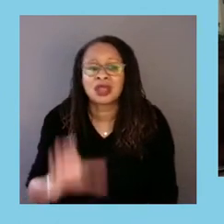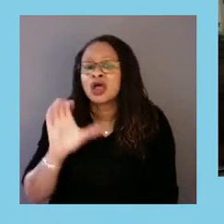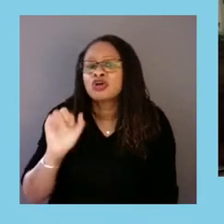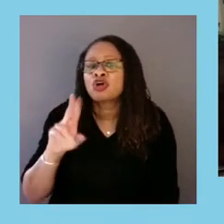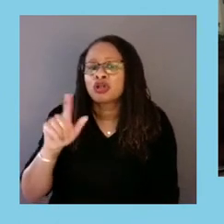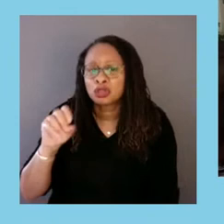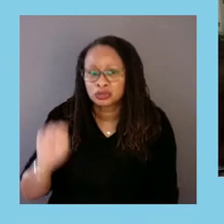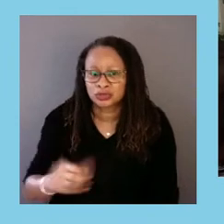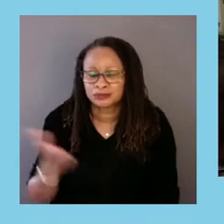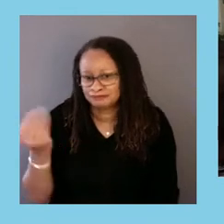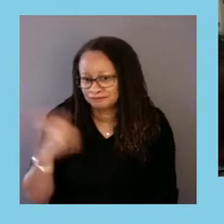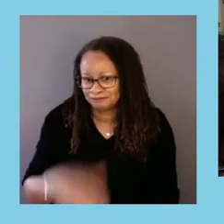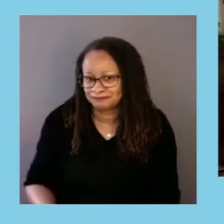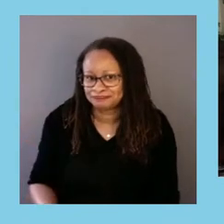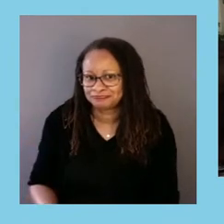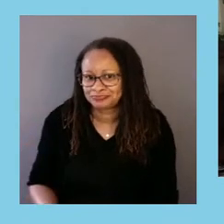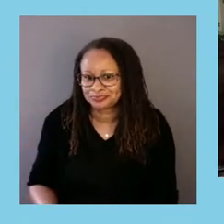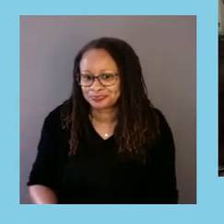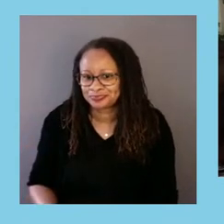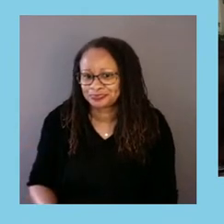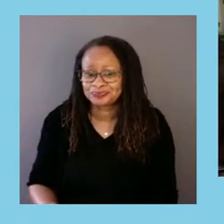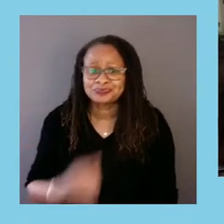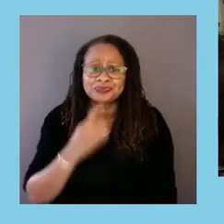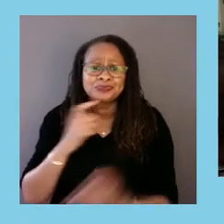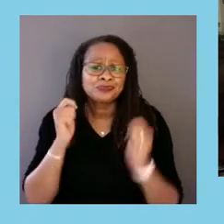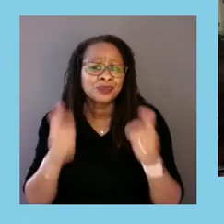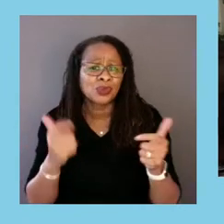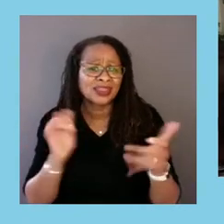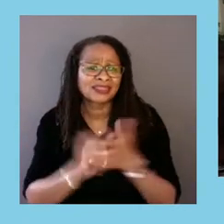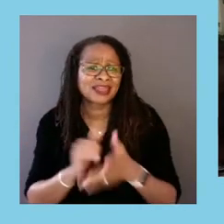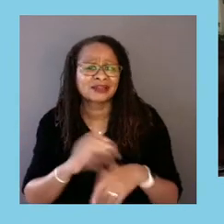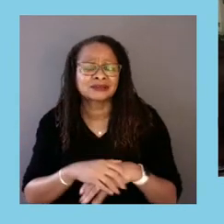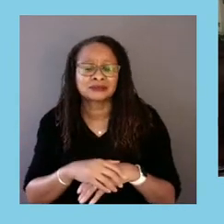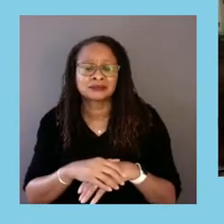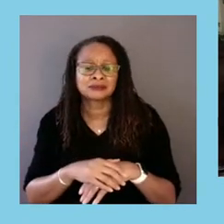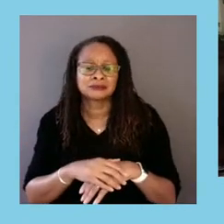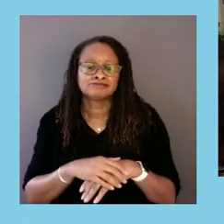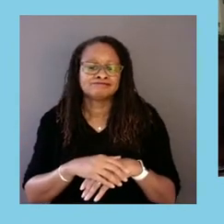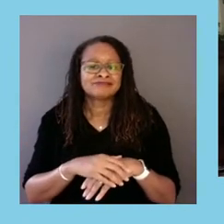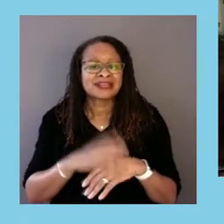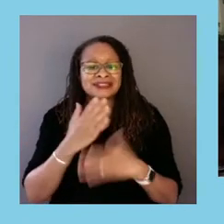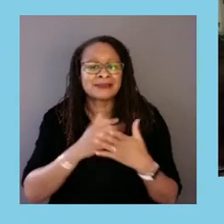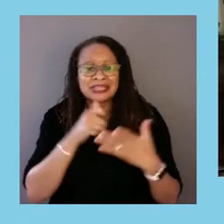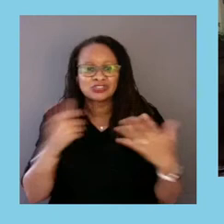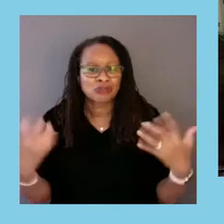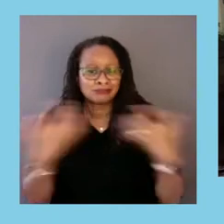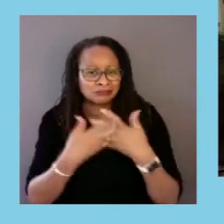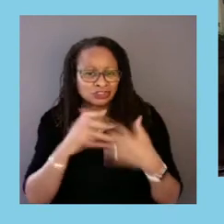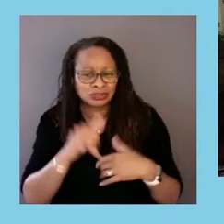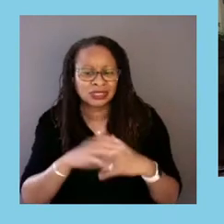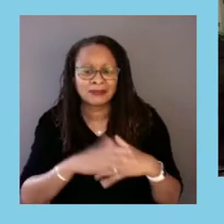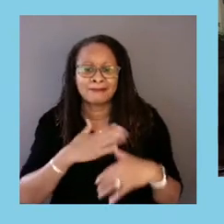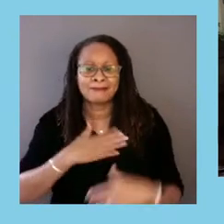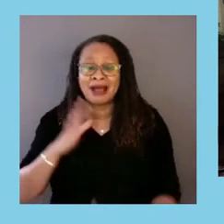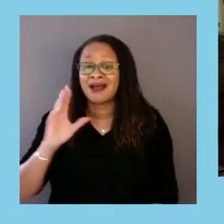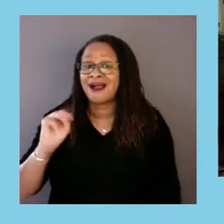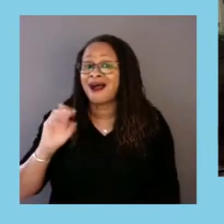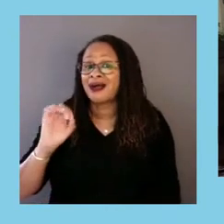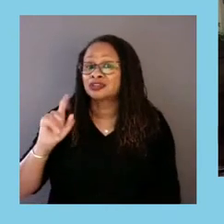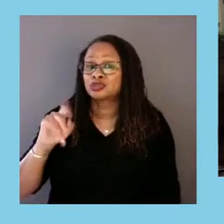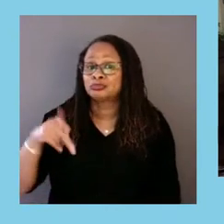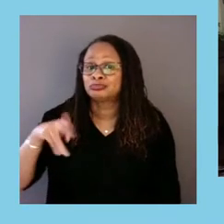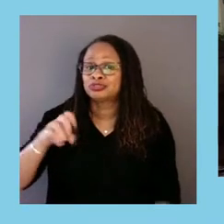actually, I'll let you have the point. I was just going to say quickly that sometimes there's sort of like the anomalies in this, right? Like something like My Octopus Teacher, which didn't have the